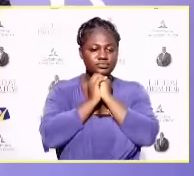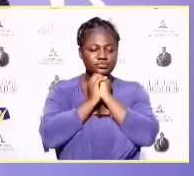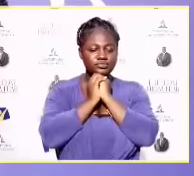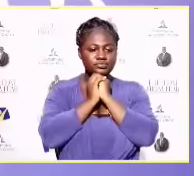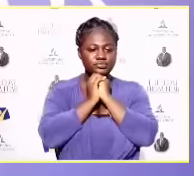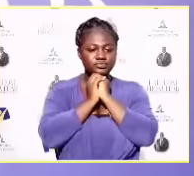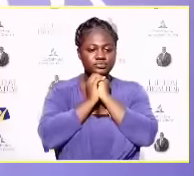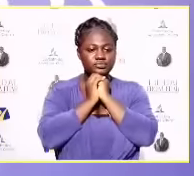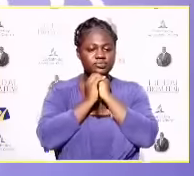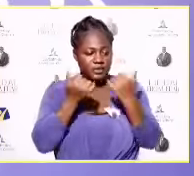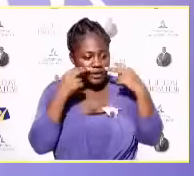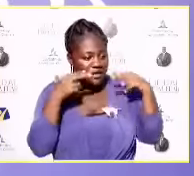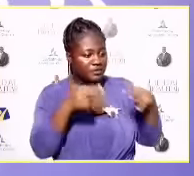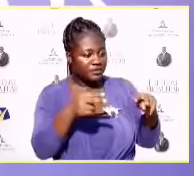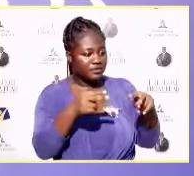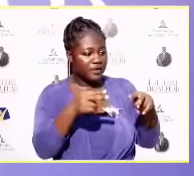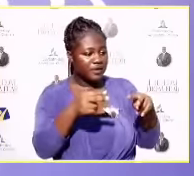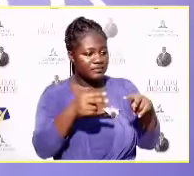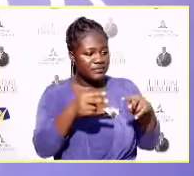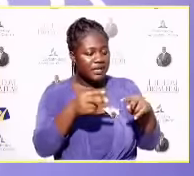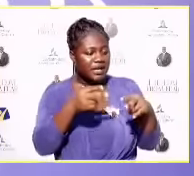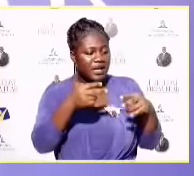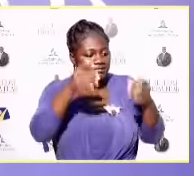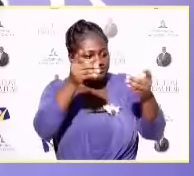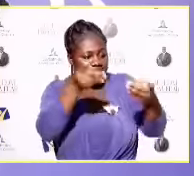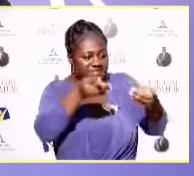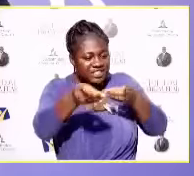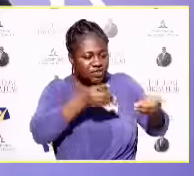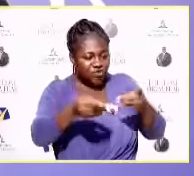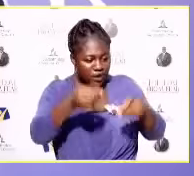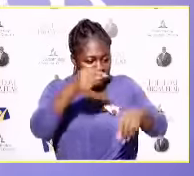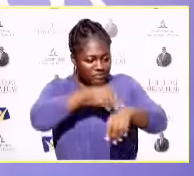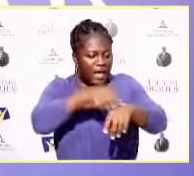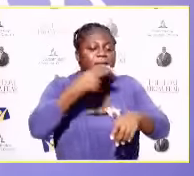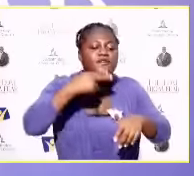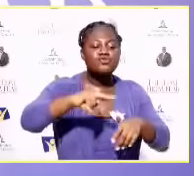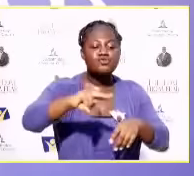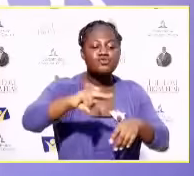Let's see how the New Testament describes the days of Noah.